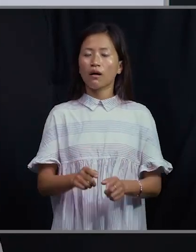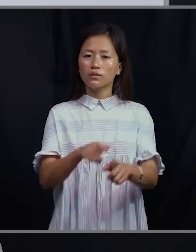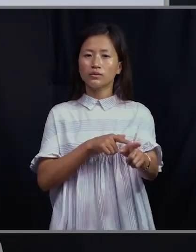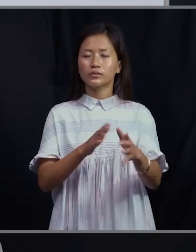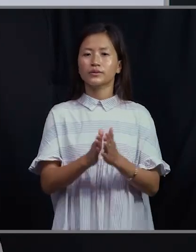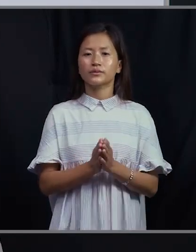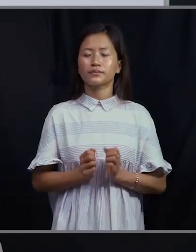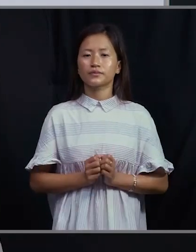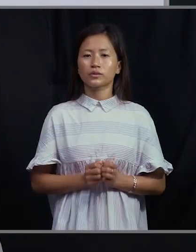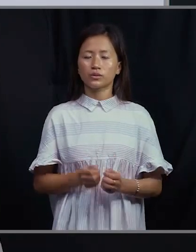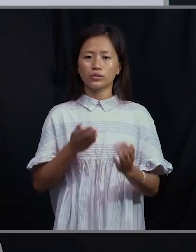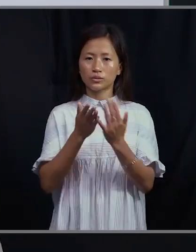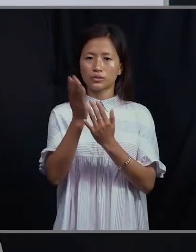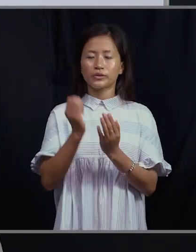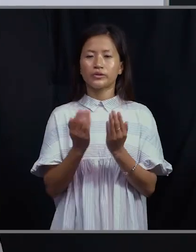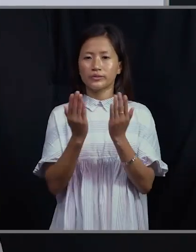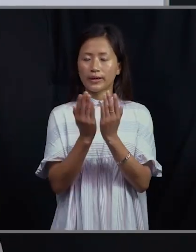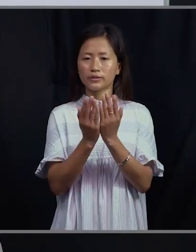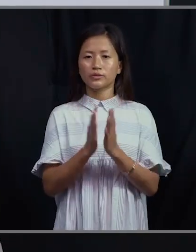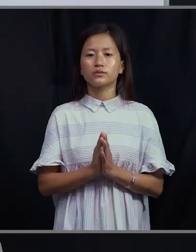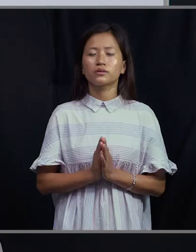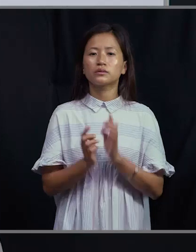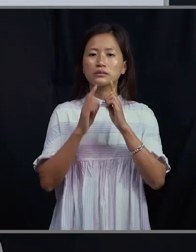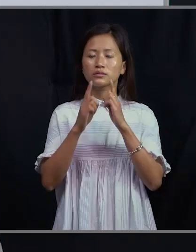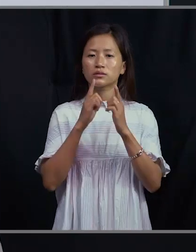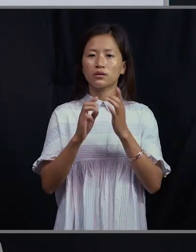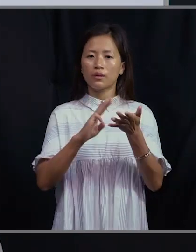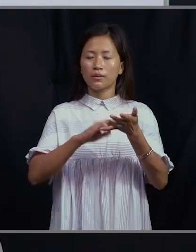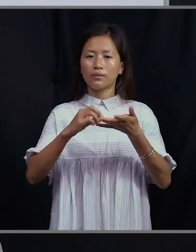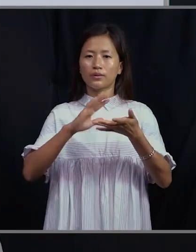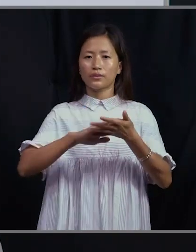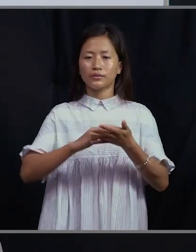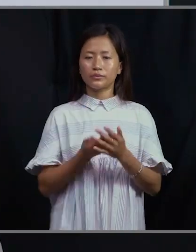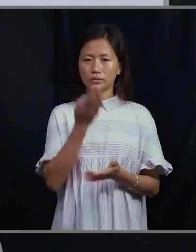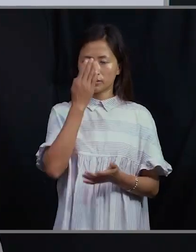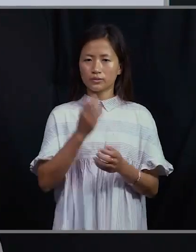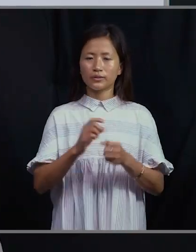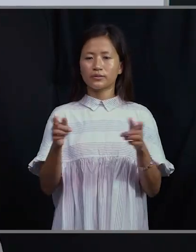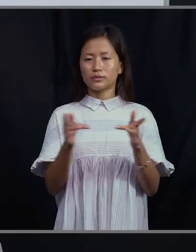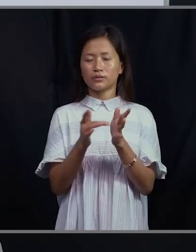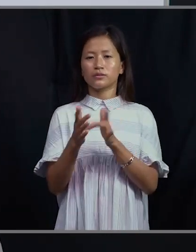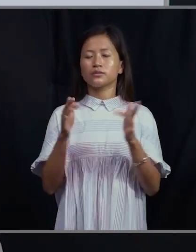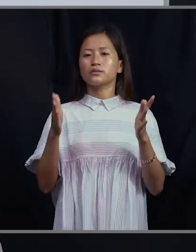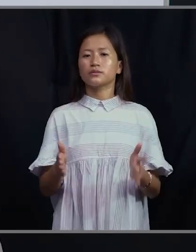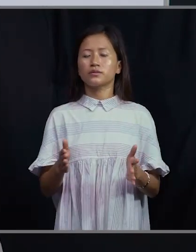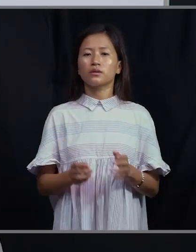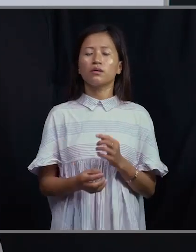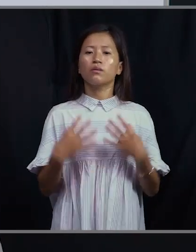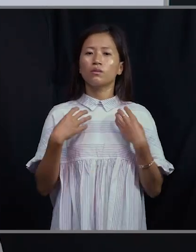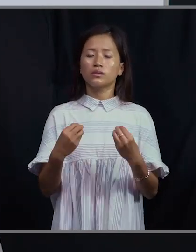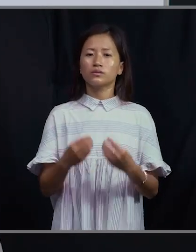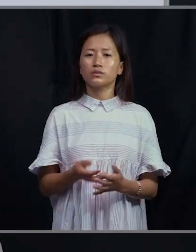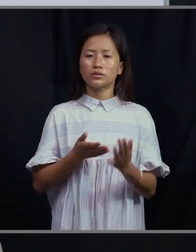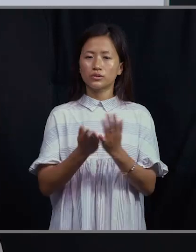that, please go through your textbooks, okay, as we have discussed about the marriage among Muslims and Christians today. And also I want you to go through